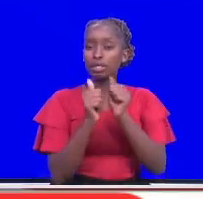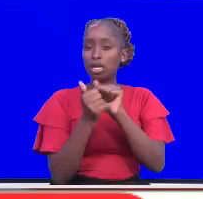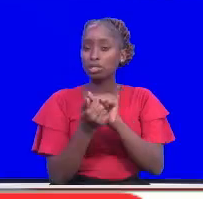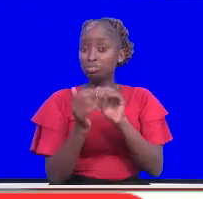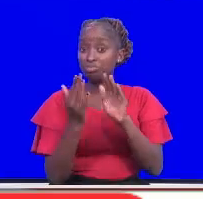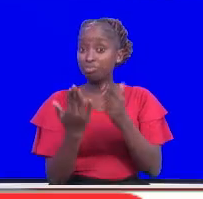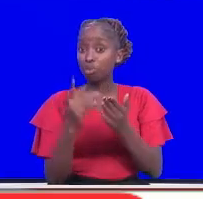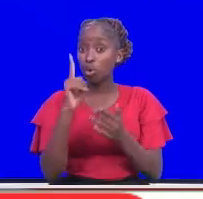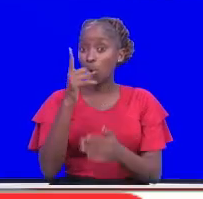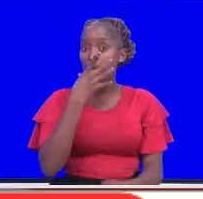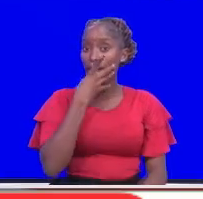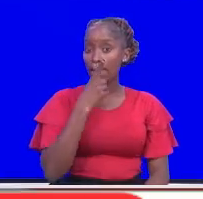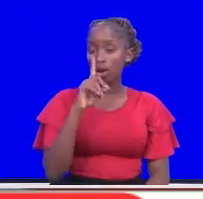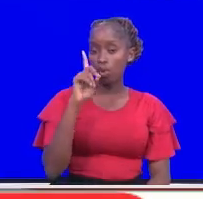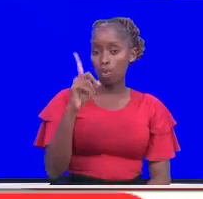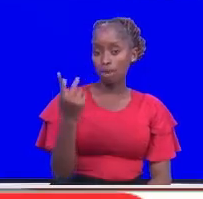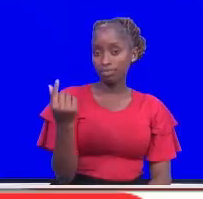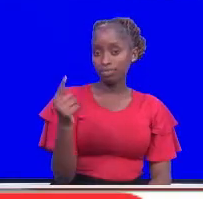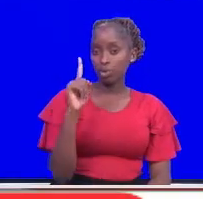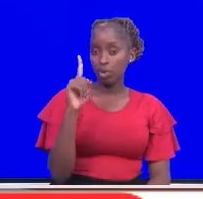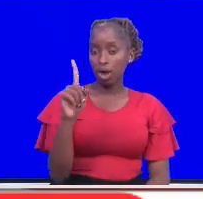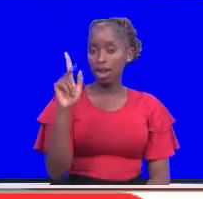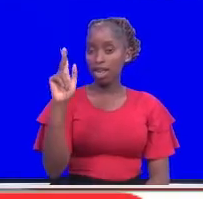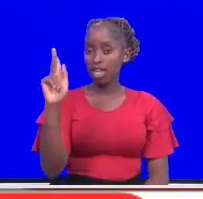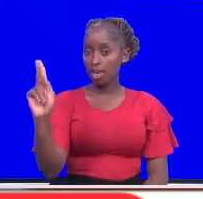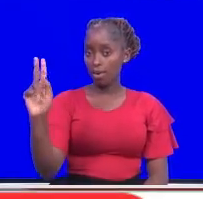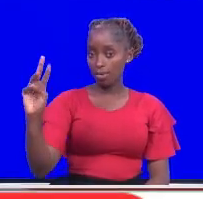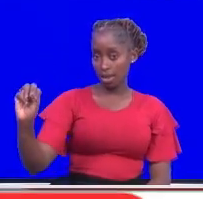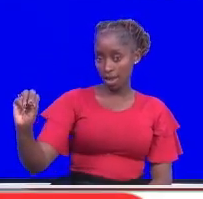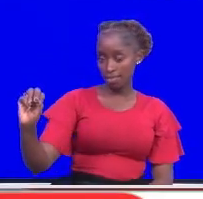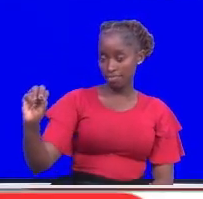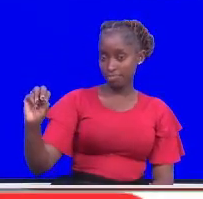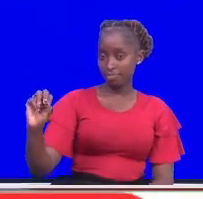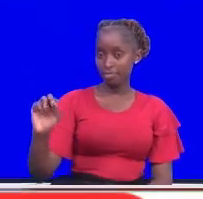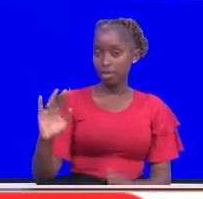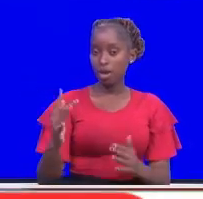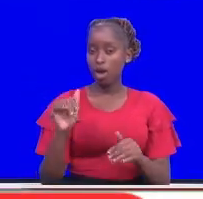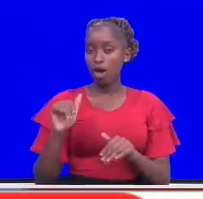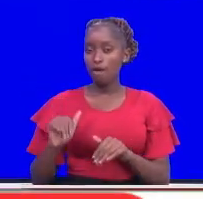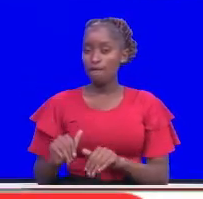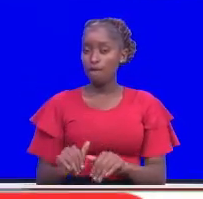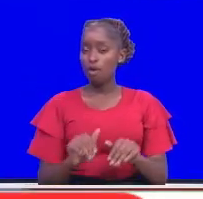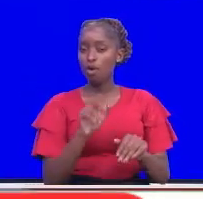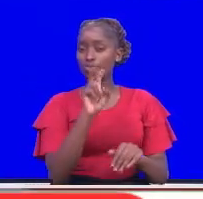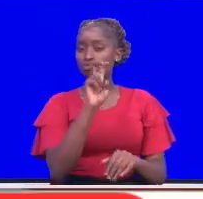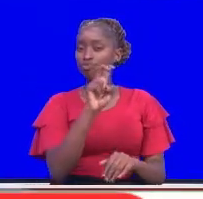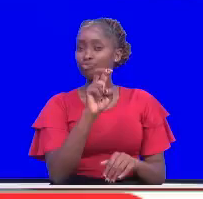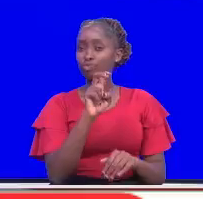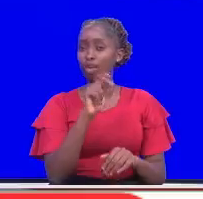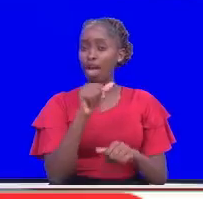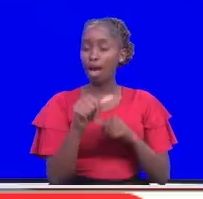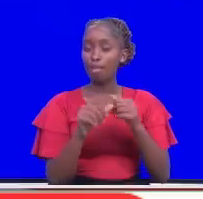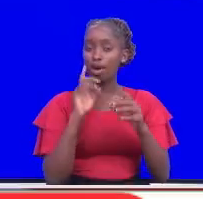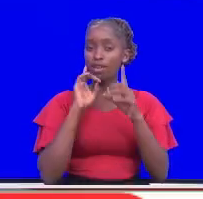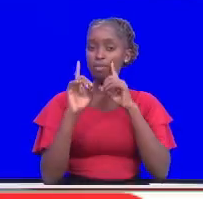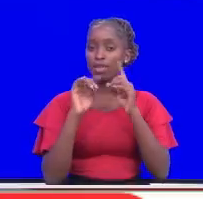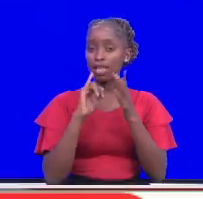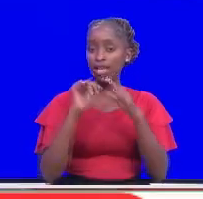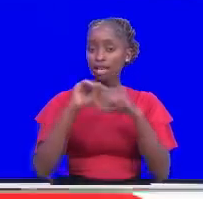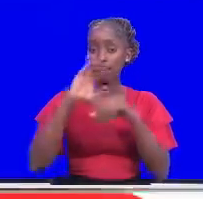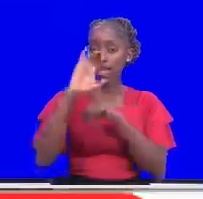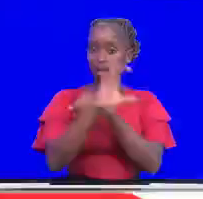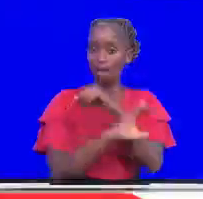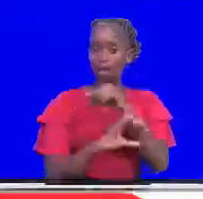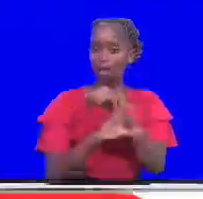man, one shilling, one kilometer. Wanji Sustin has filed the following report concerning the debate in the country.